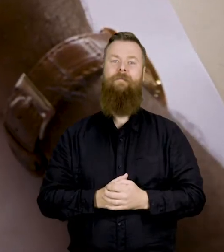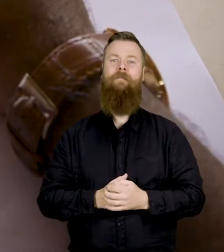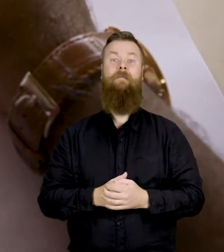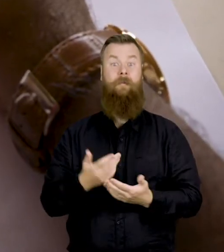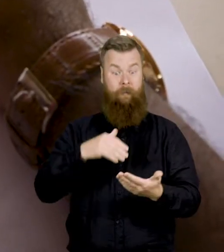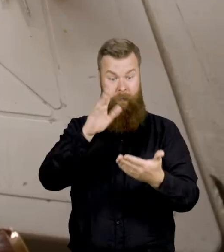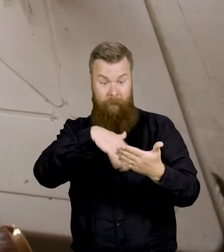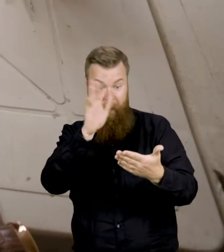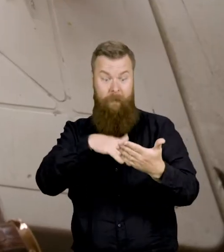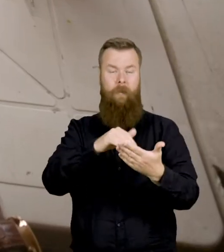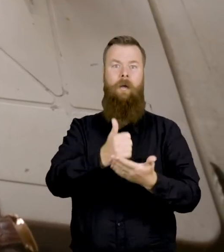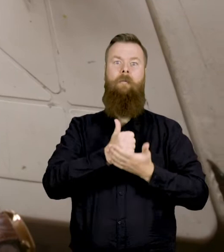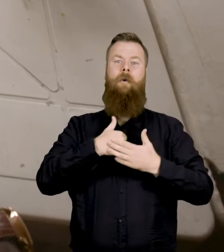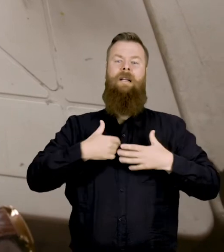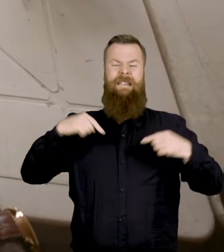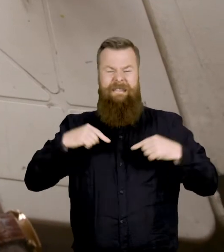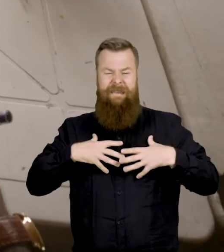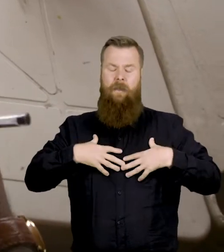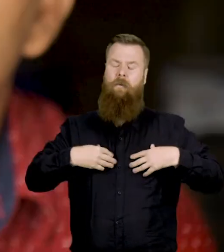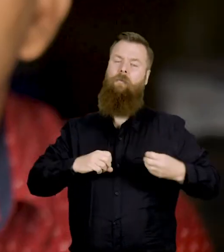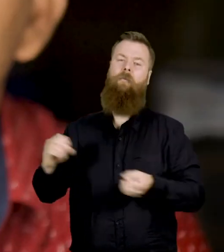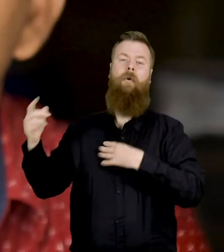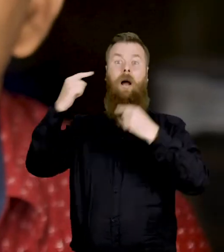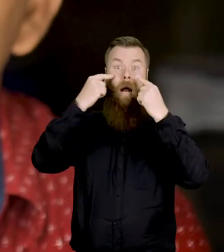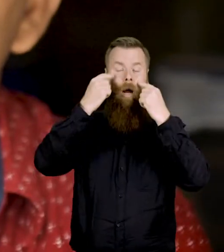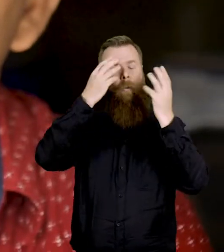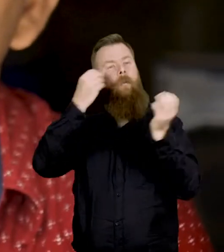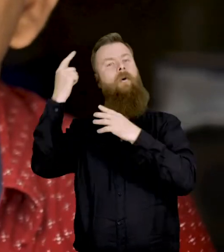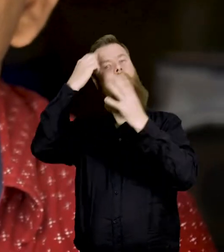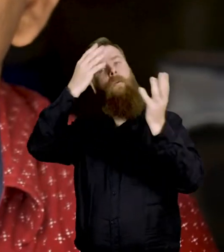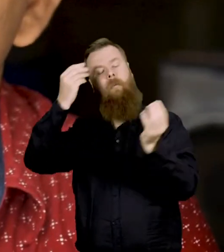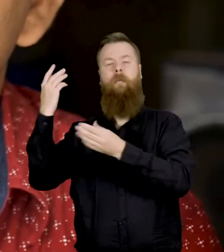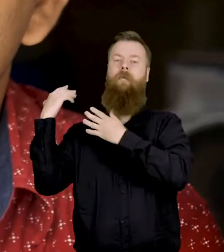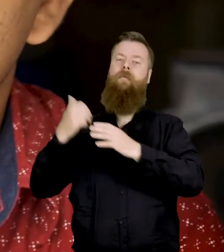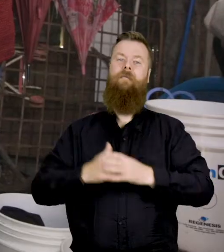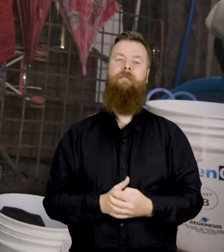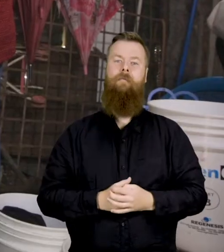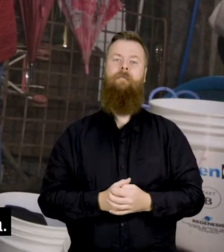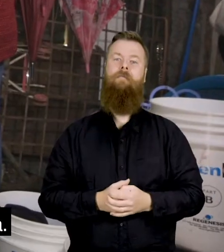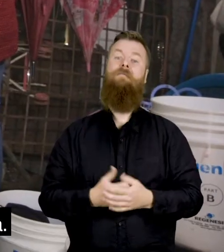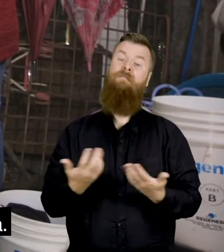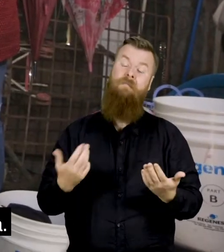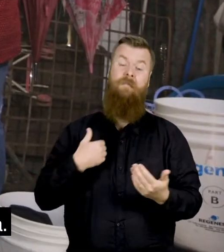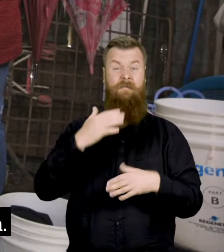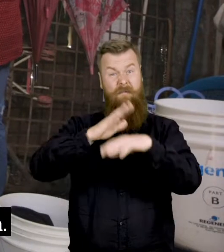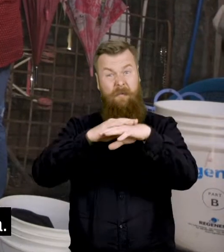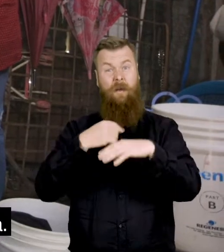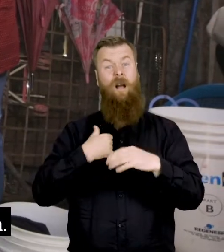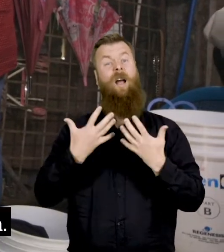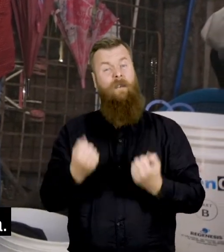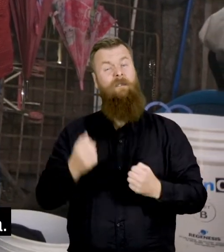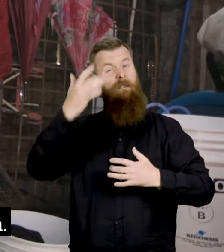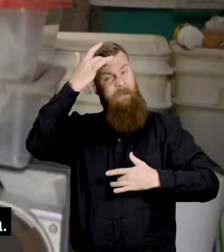The pain that I felt all over my body, in my head and eyes, has gone. Though I have to tell you that I suffer from an illness